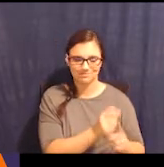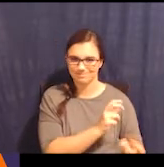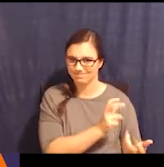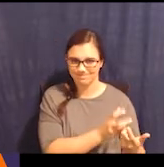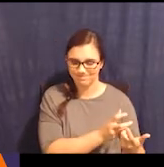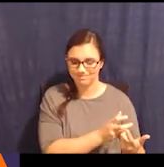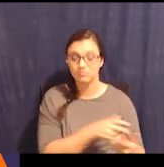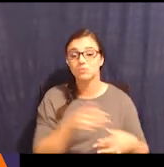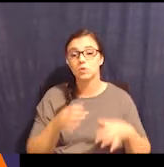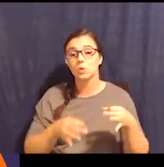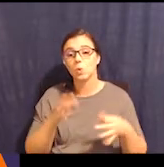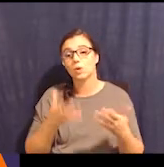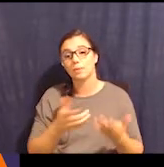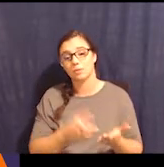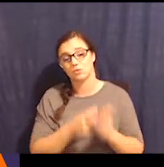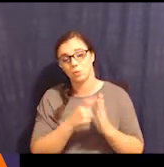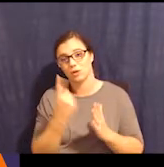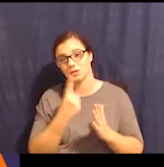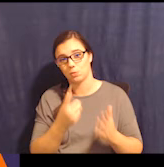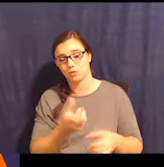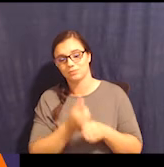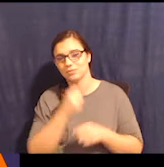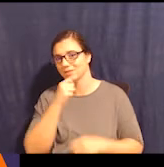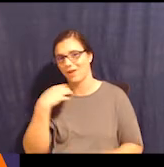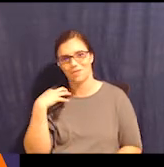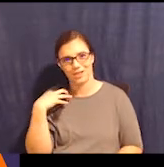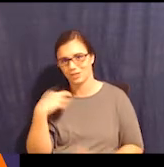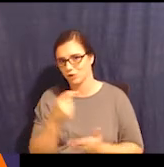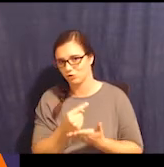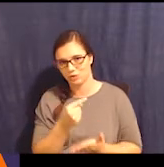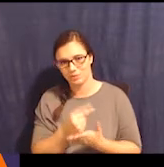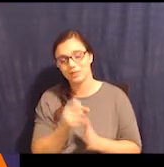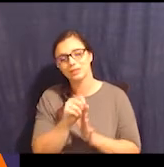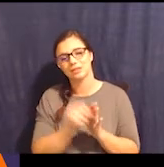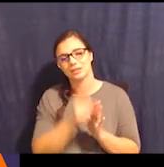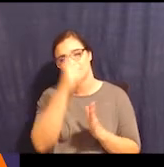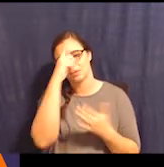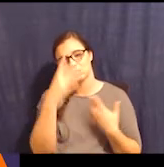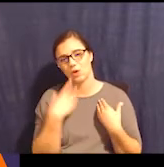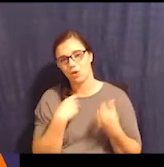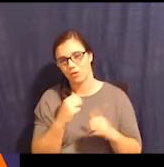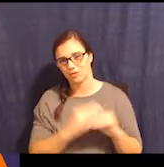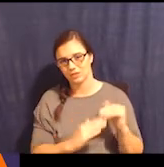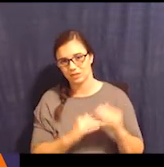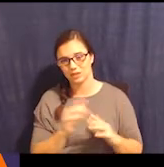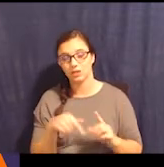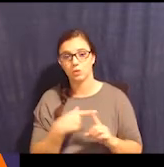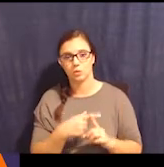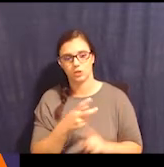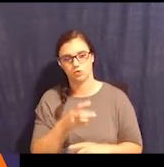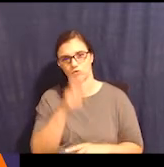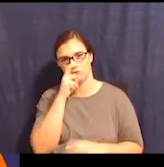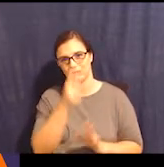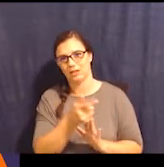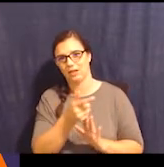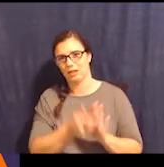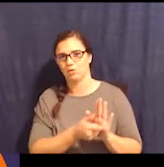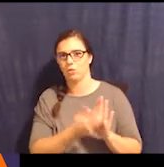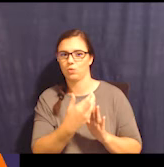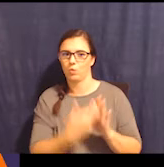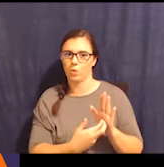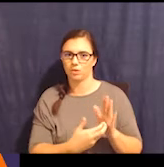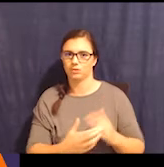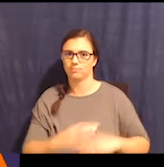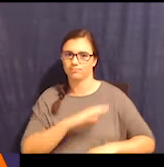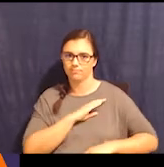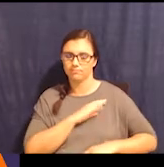at a state mental health facility when strict legal criteria are met, which include when an individual's symptoms of mental